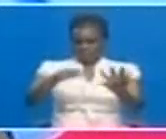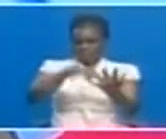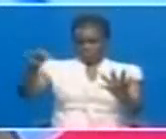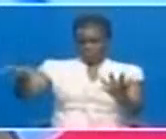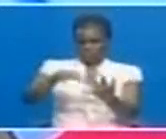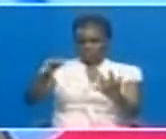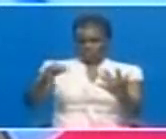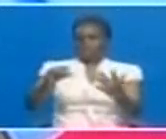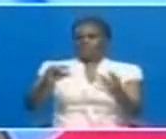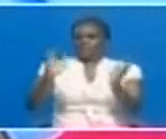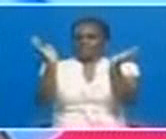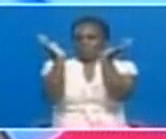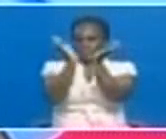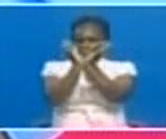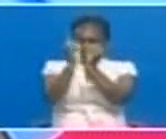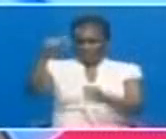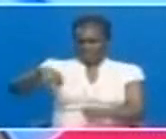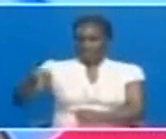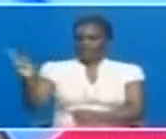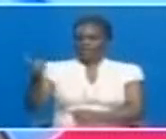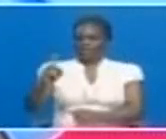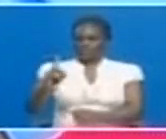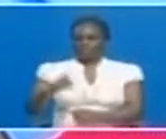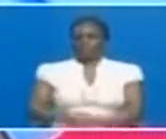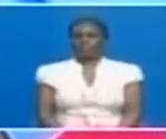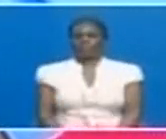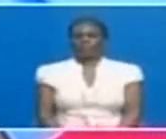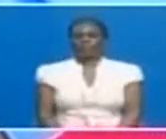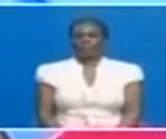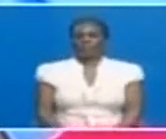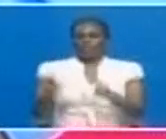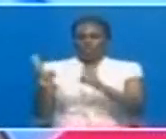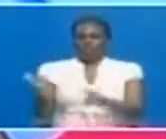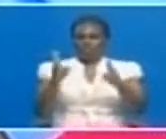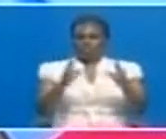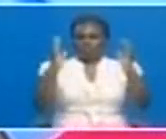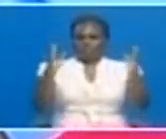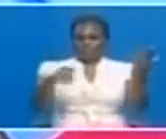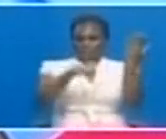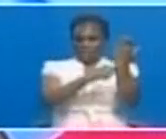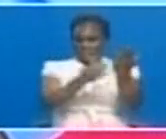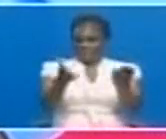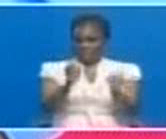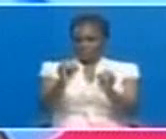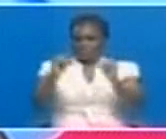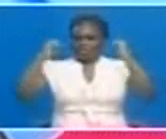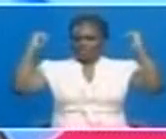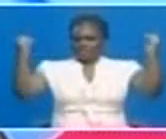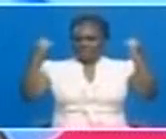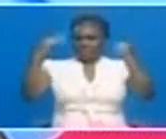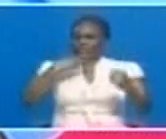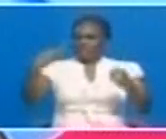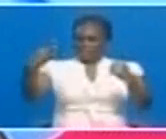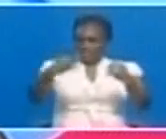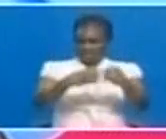Moi International Sports Center, Kasarani, with elite athletes. The usual big names made the cut, but Olympic champion and